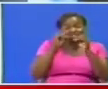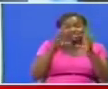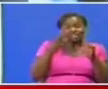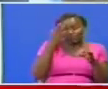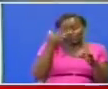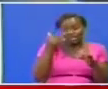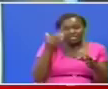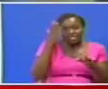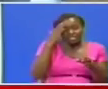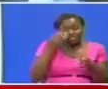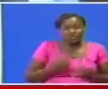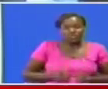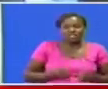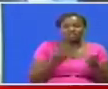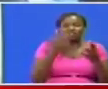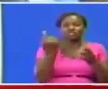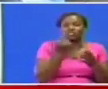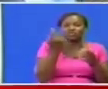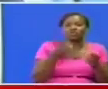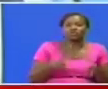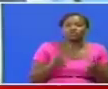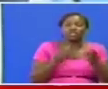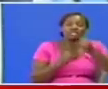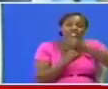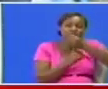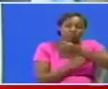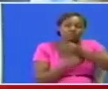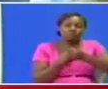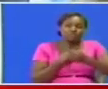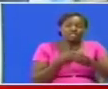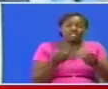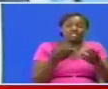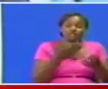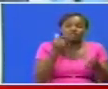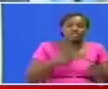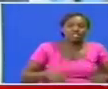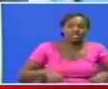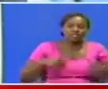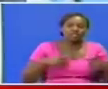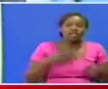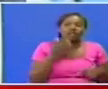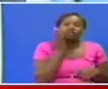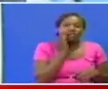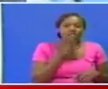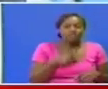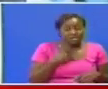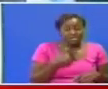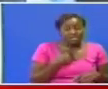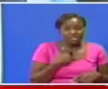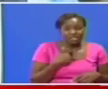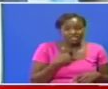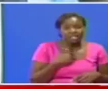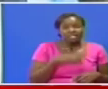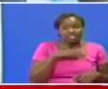their sacrifice was the only way they could support me and give me a better life. My mother, may God rest her soul in